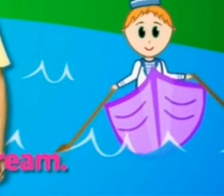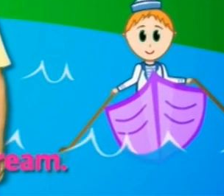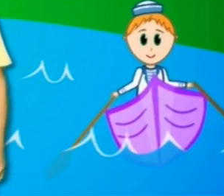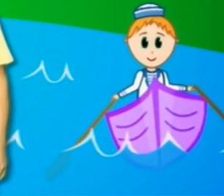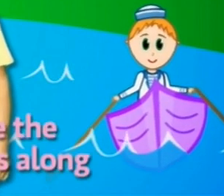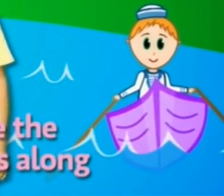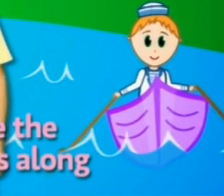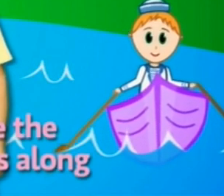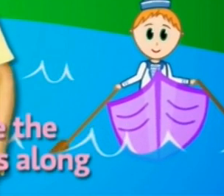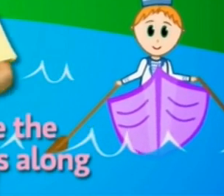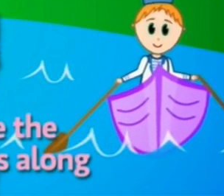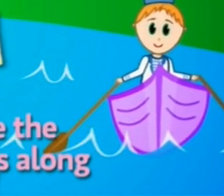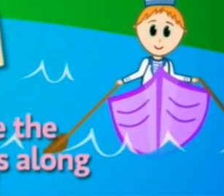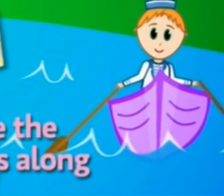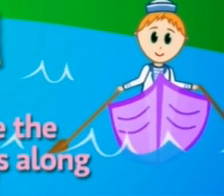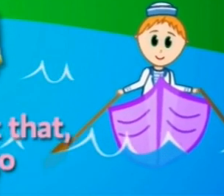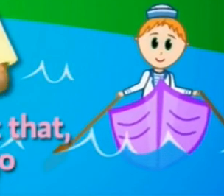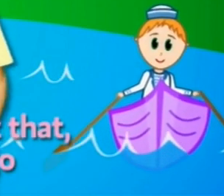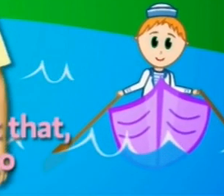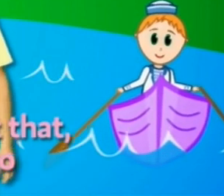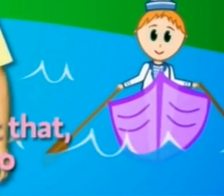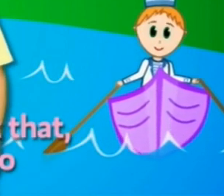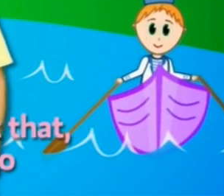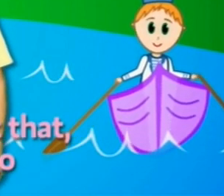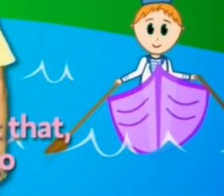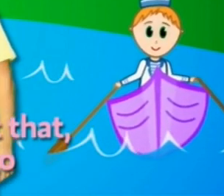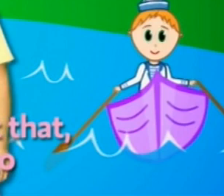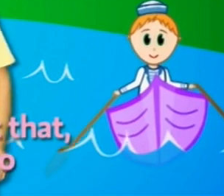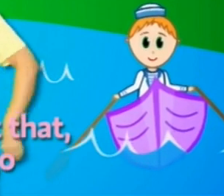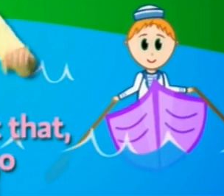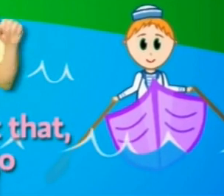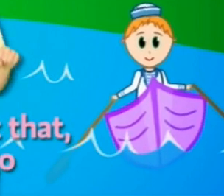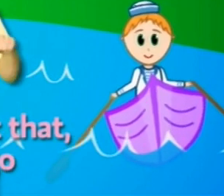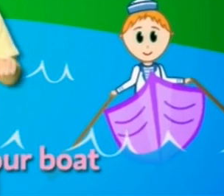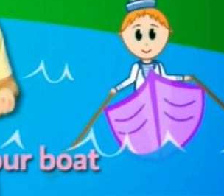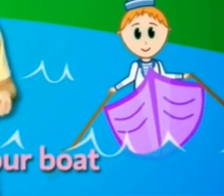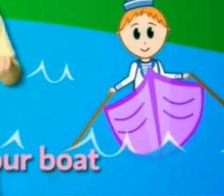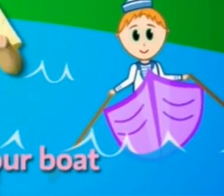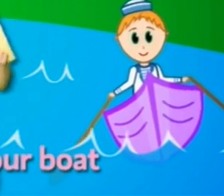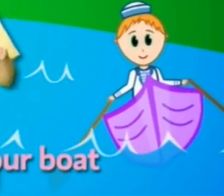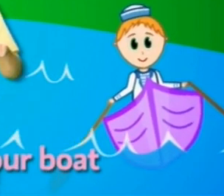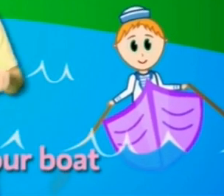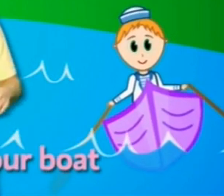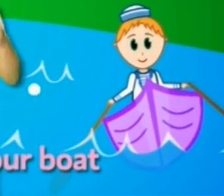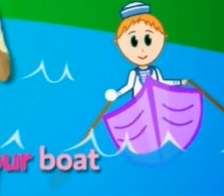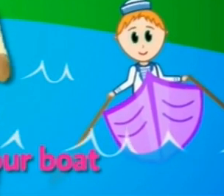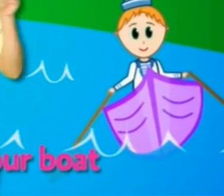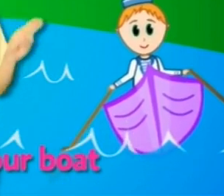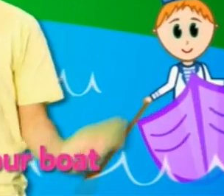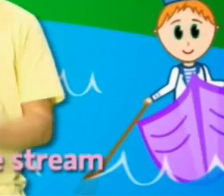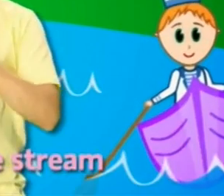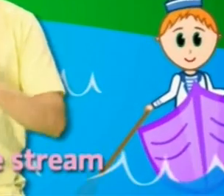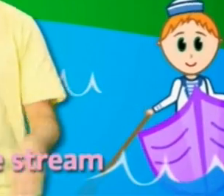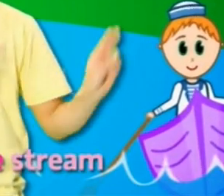dream. Now this time the crocodile comes along, so don't forget that. Here we go. Row, row, row your